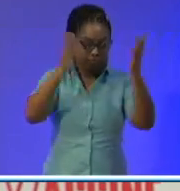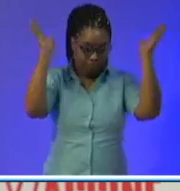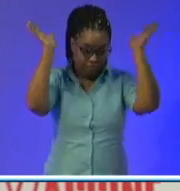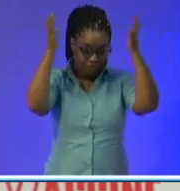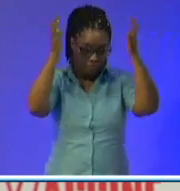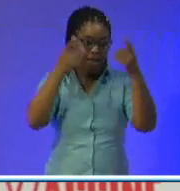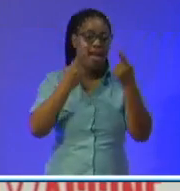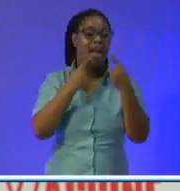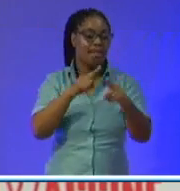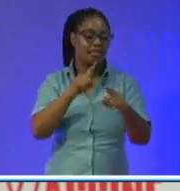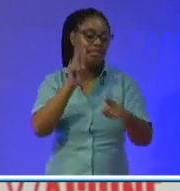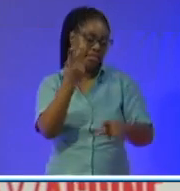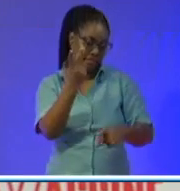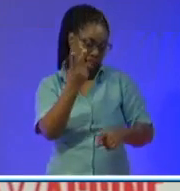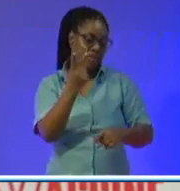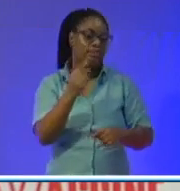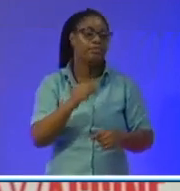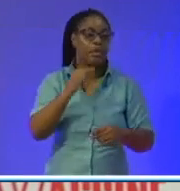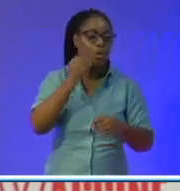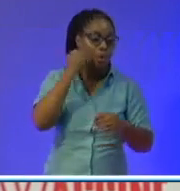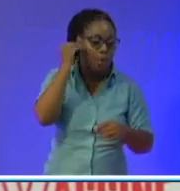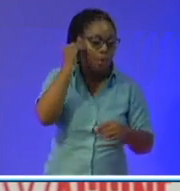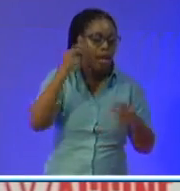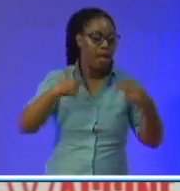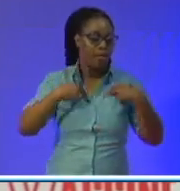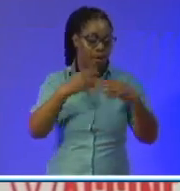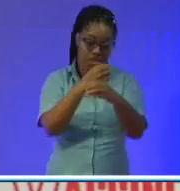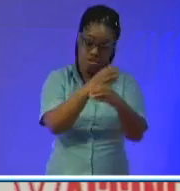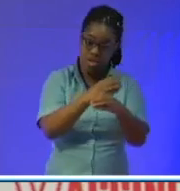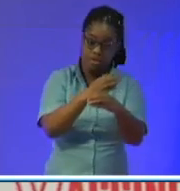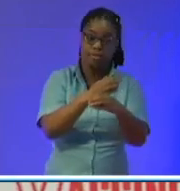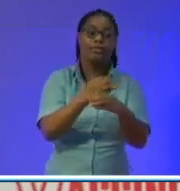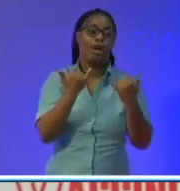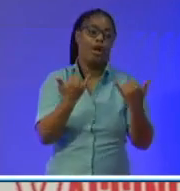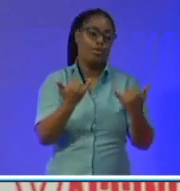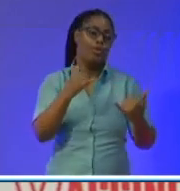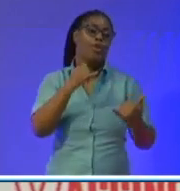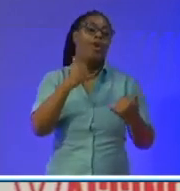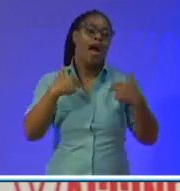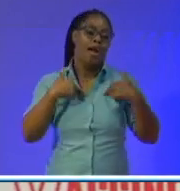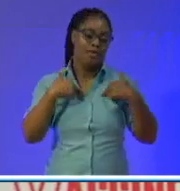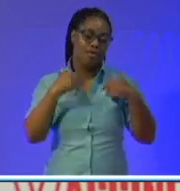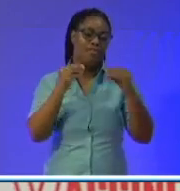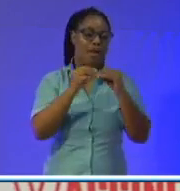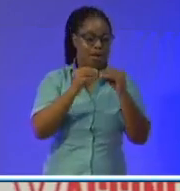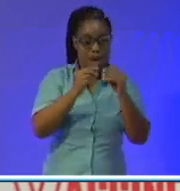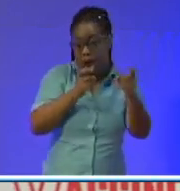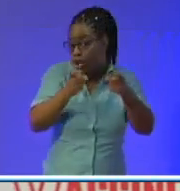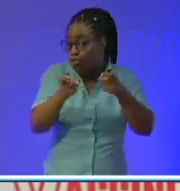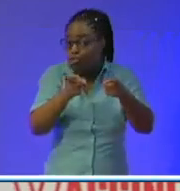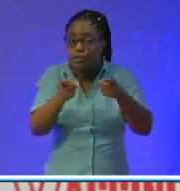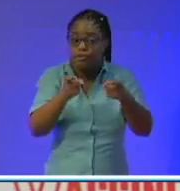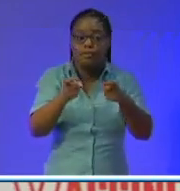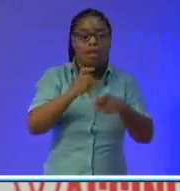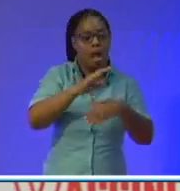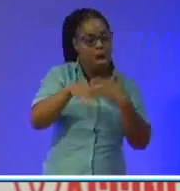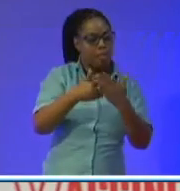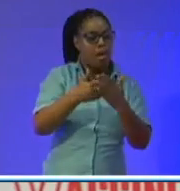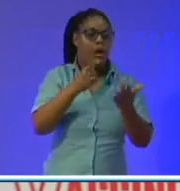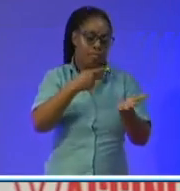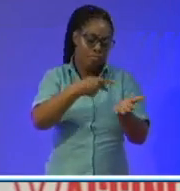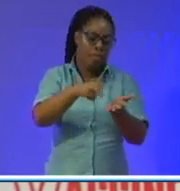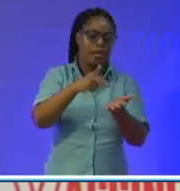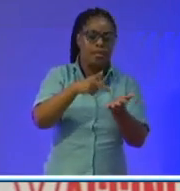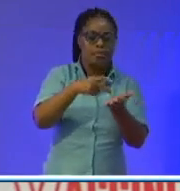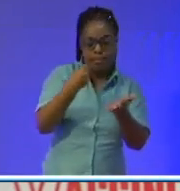healthcare. So we have no control over the prices charged by private